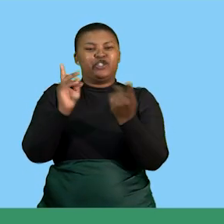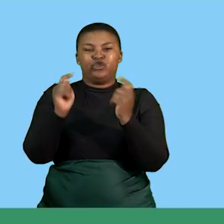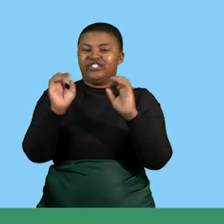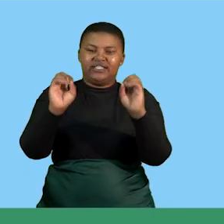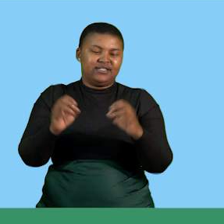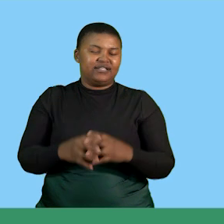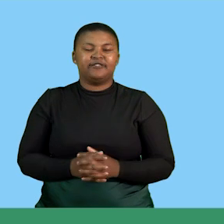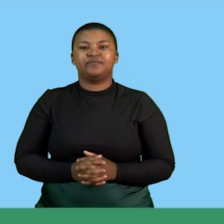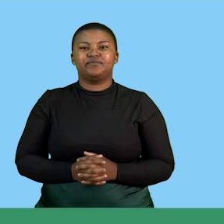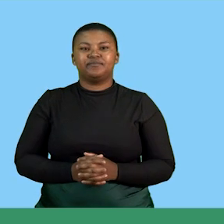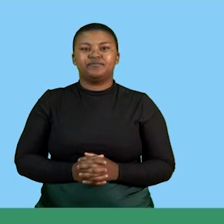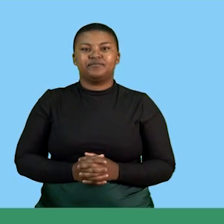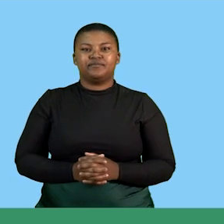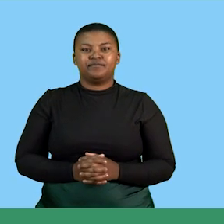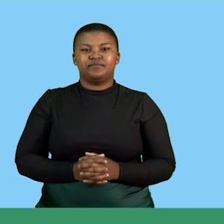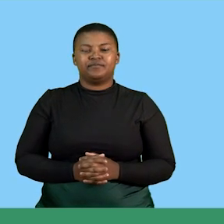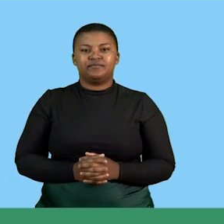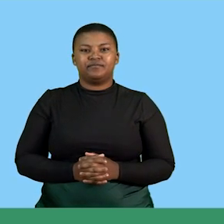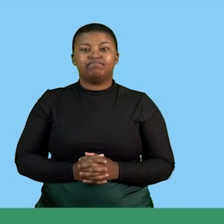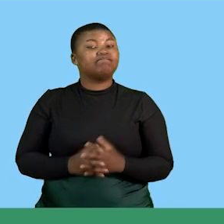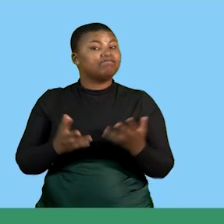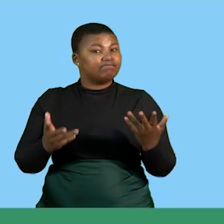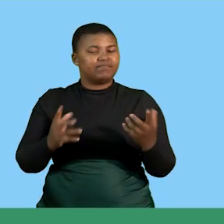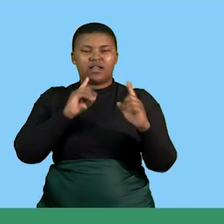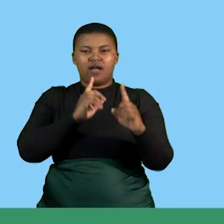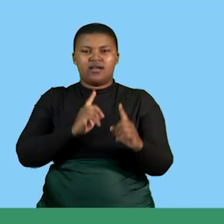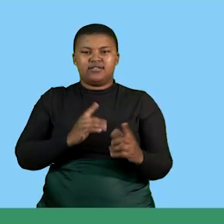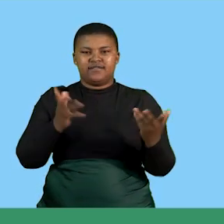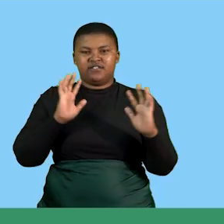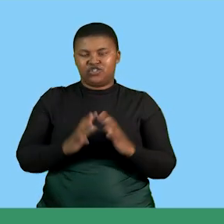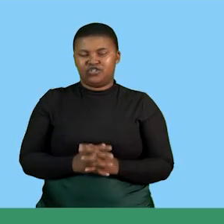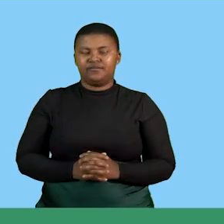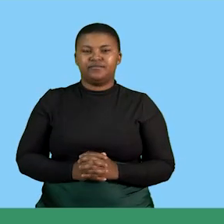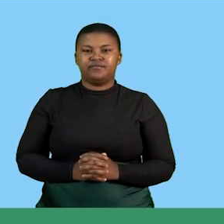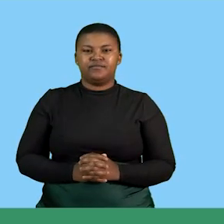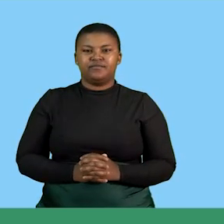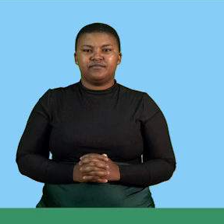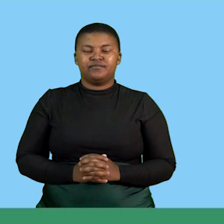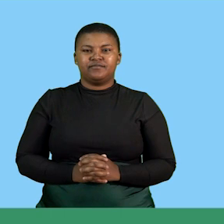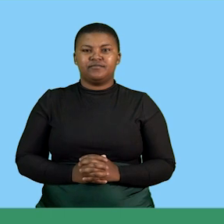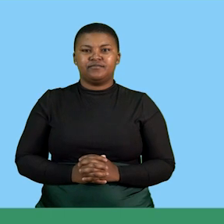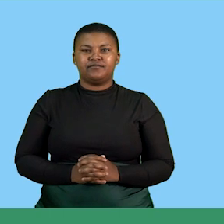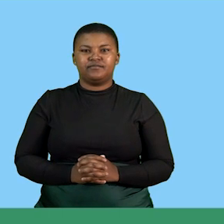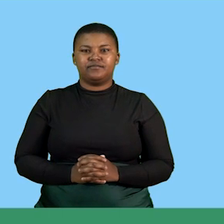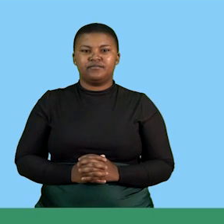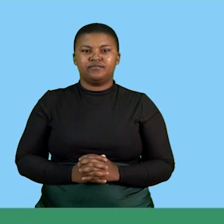in the scenario, and these will then be our two opportunities from the scenario.